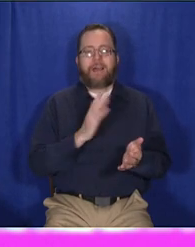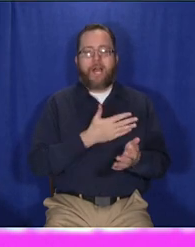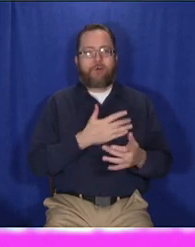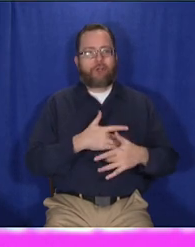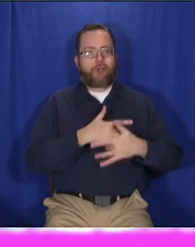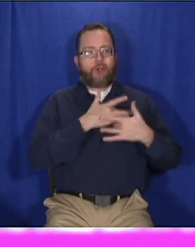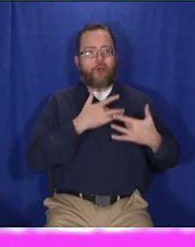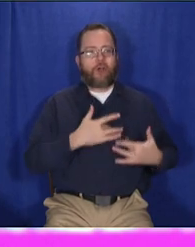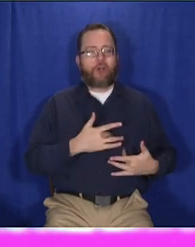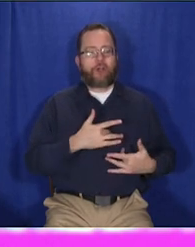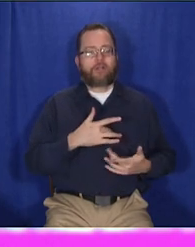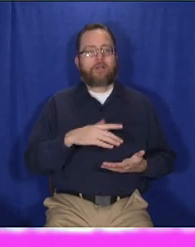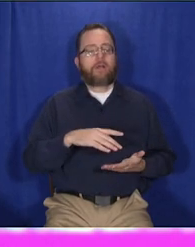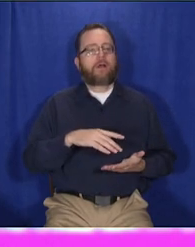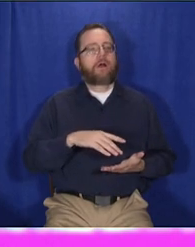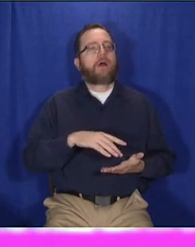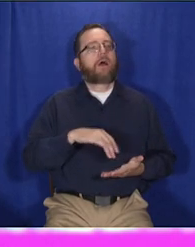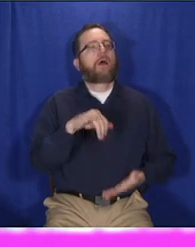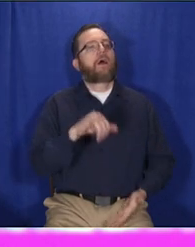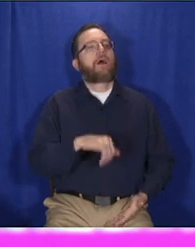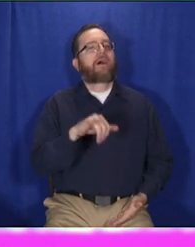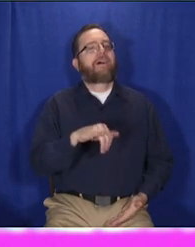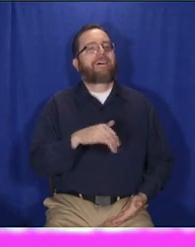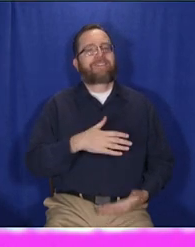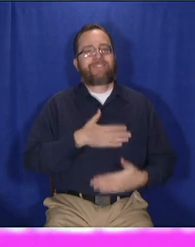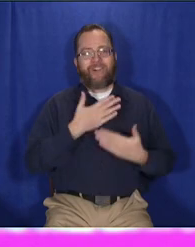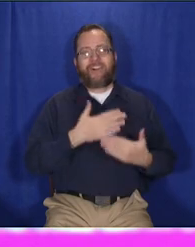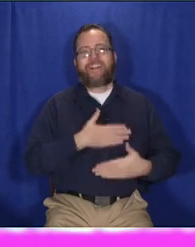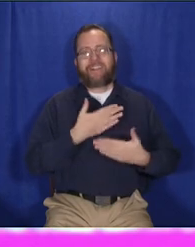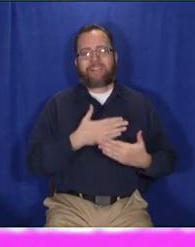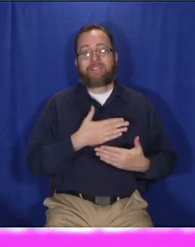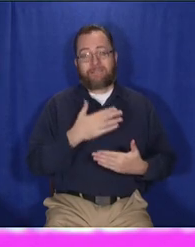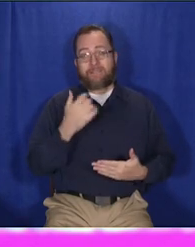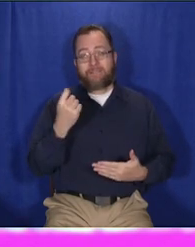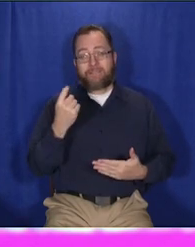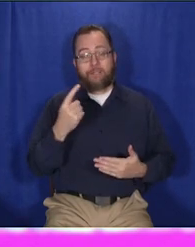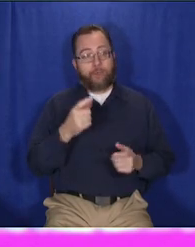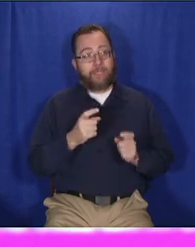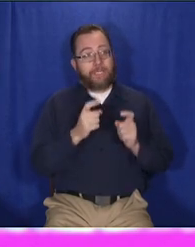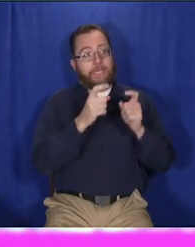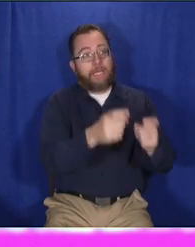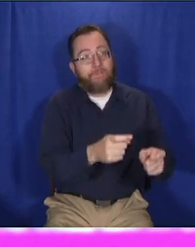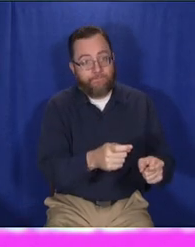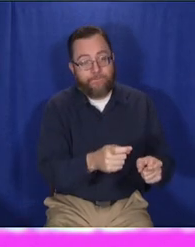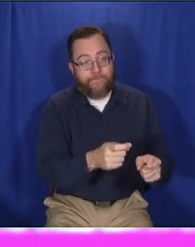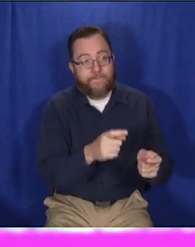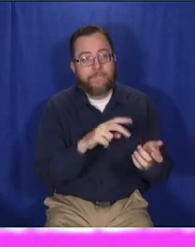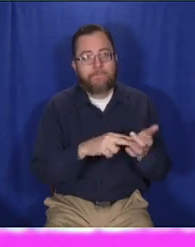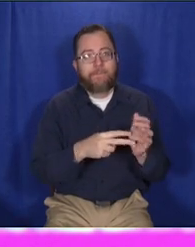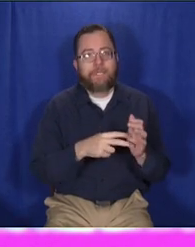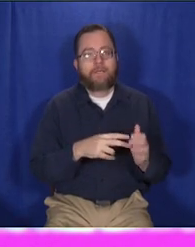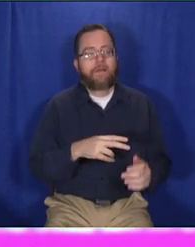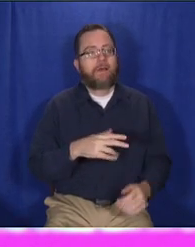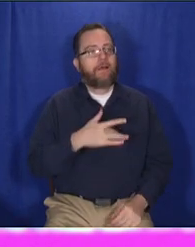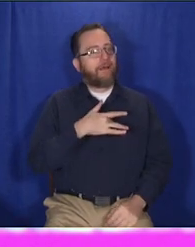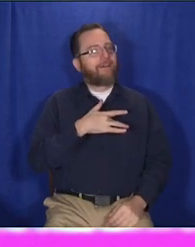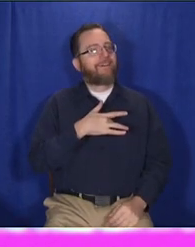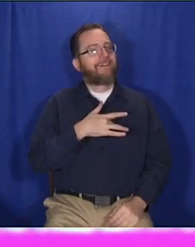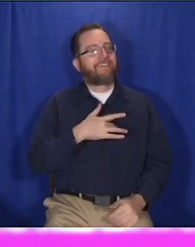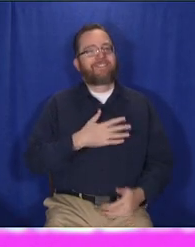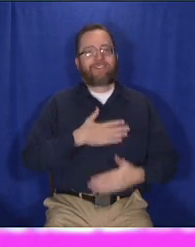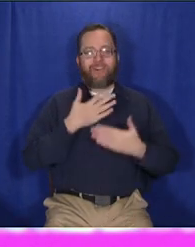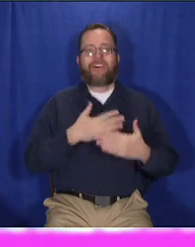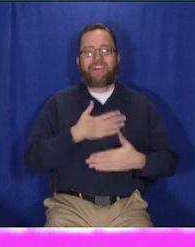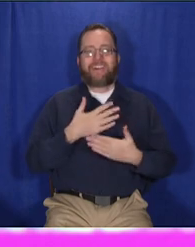joy. When we give, we retrain our hearts to experience deeper joy. Look at